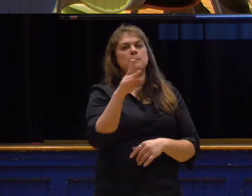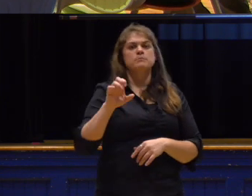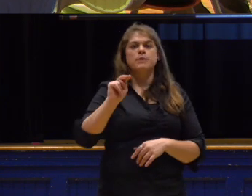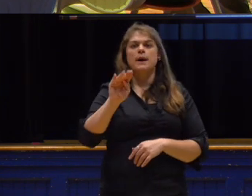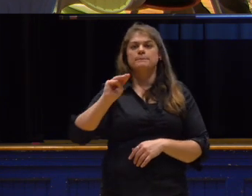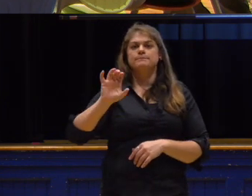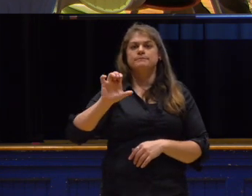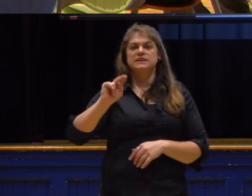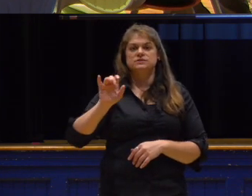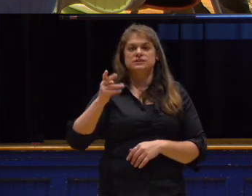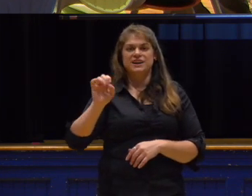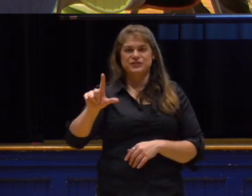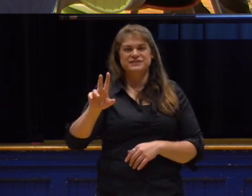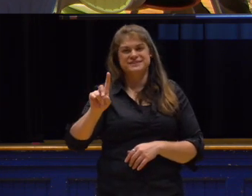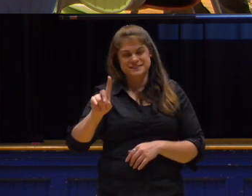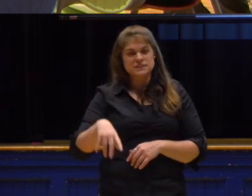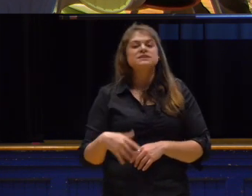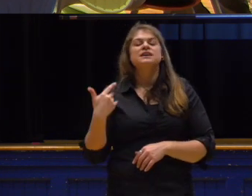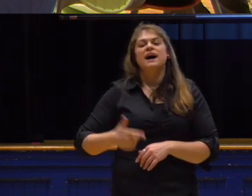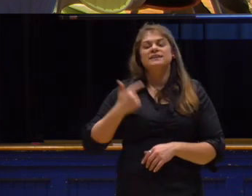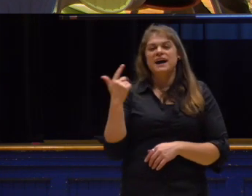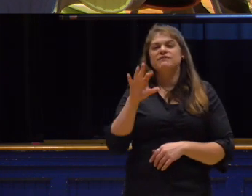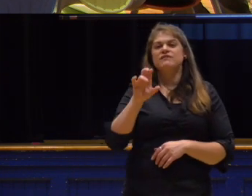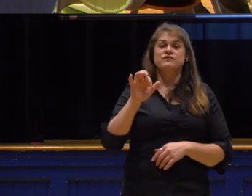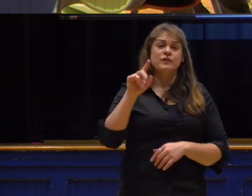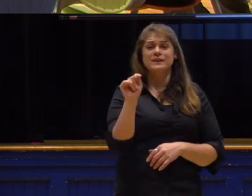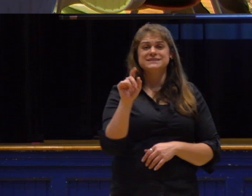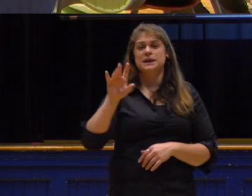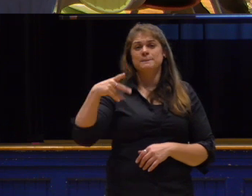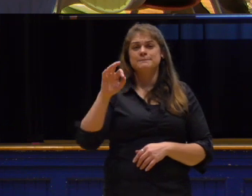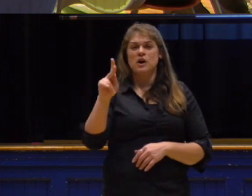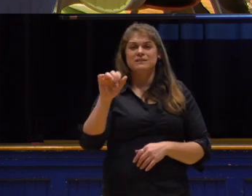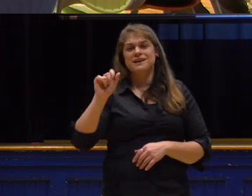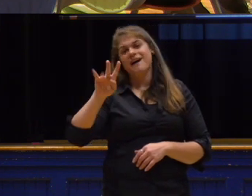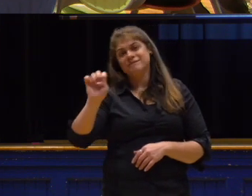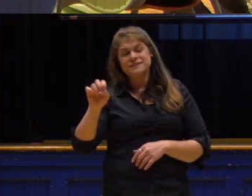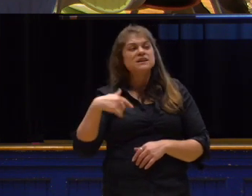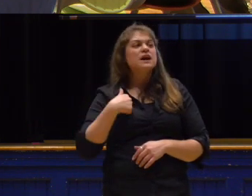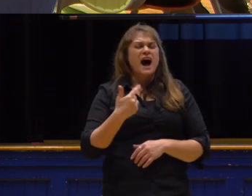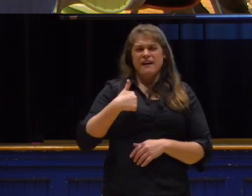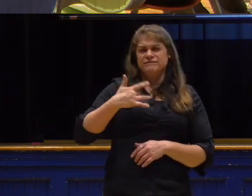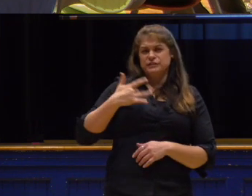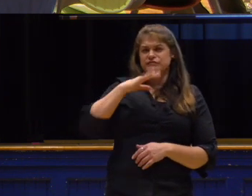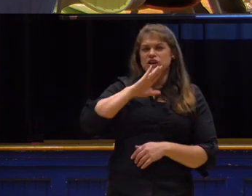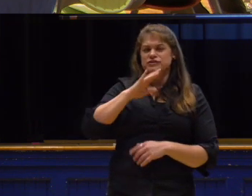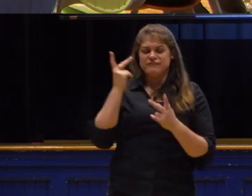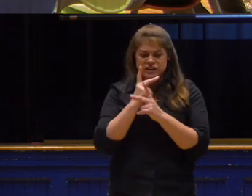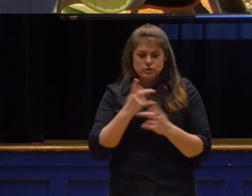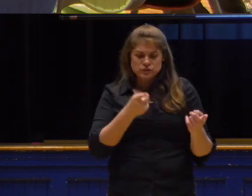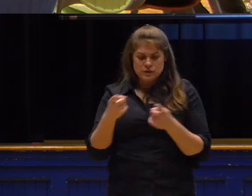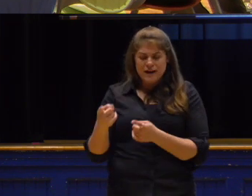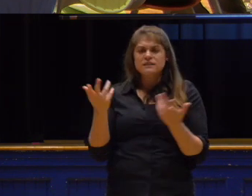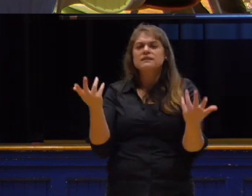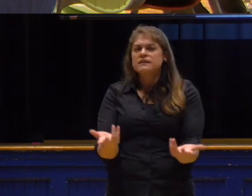My name is Brian McDonald. That's standard spelling. I live on Forest Park Avenue. My frustration as I try to figure out what's